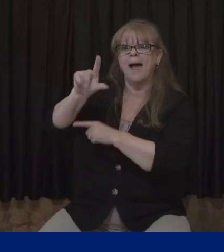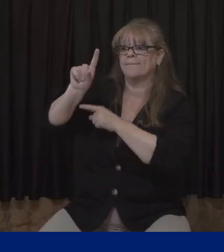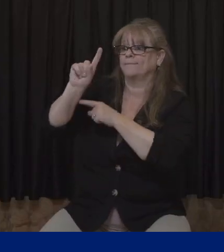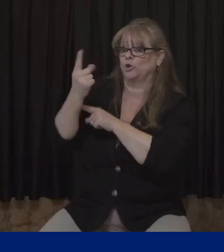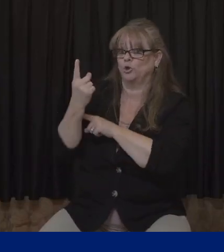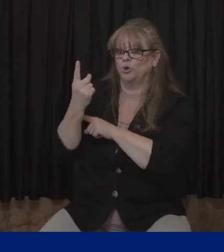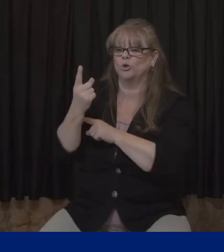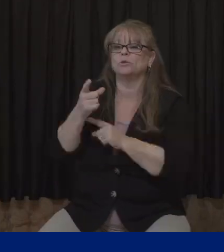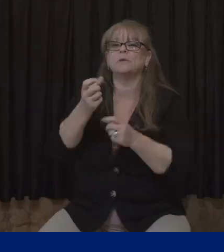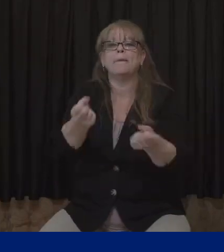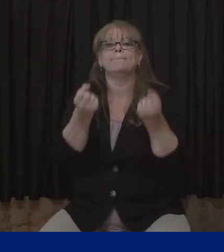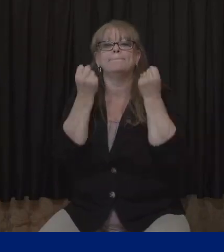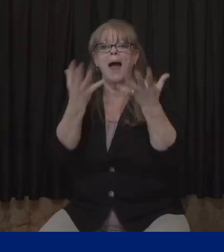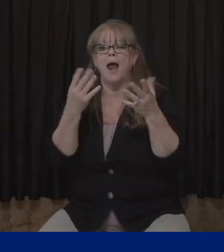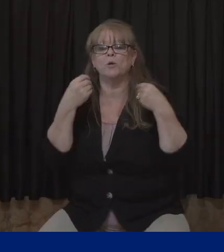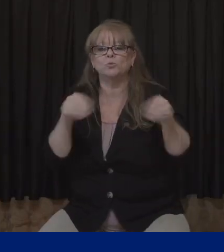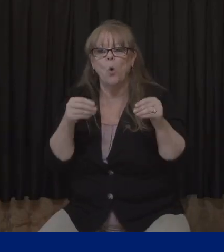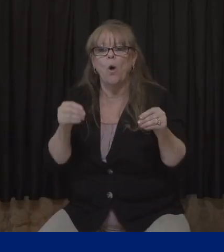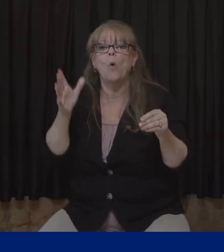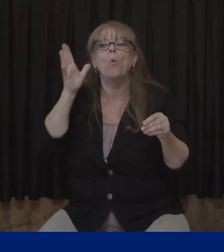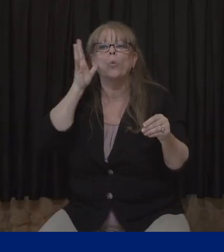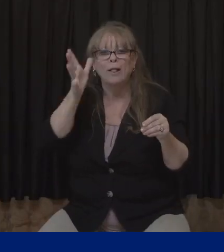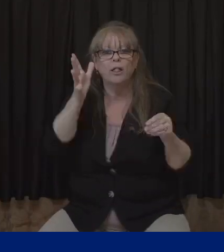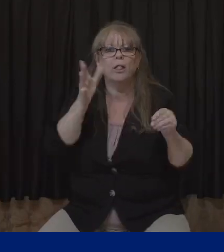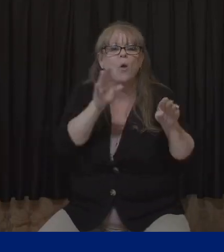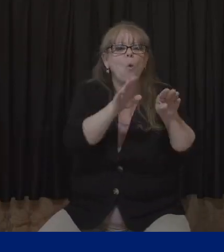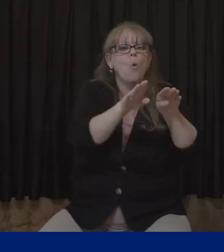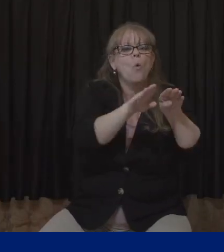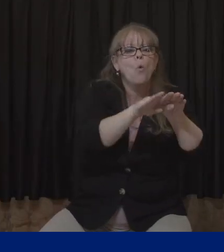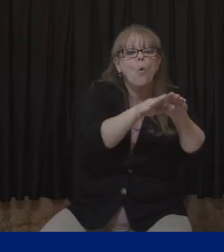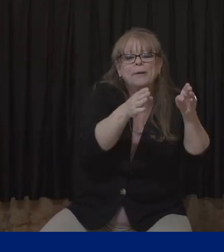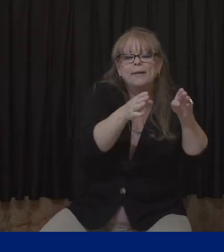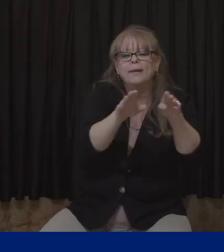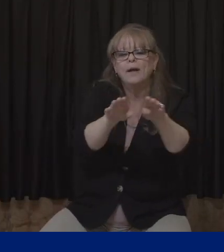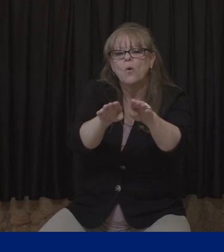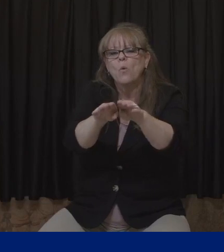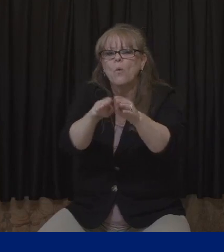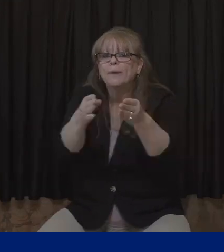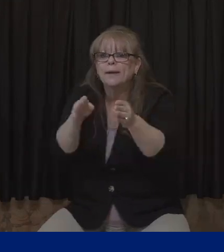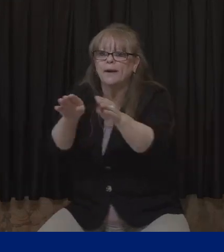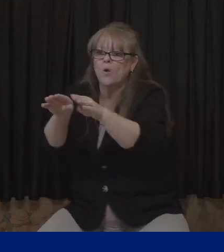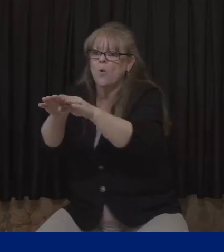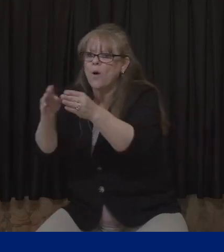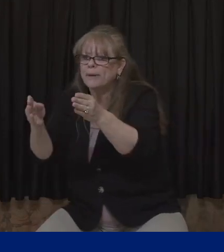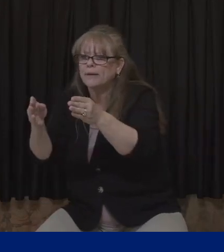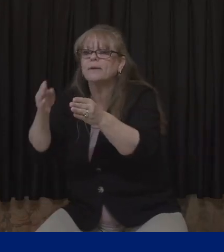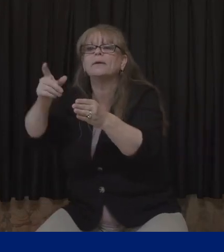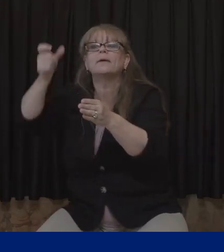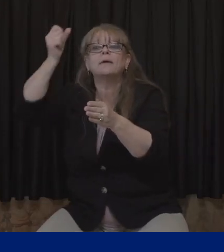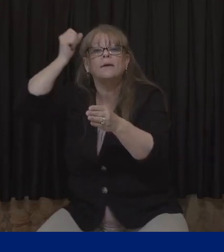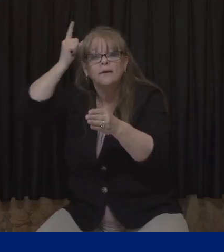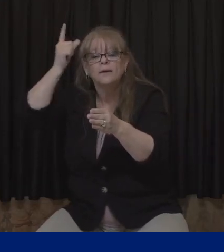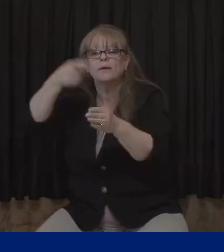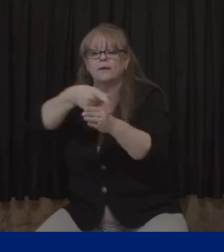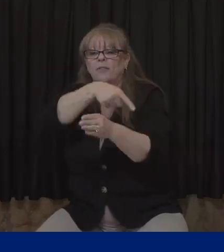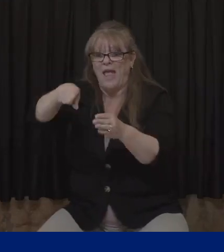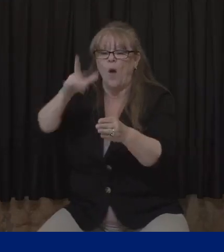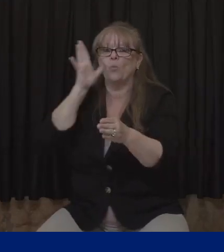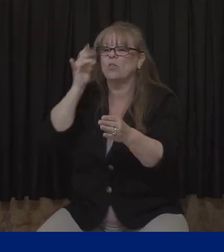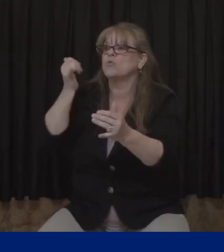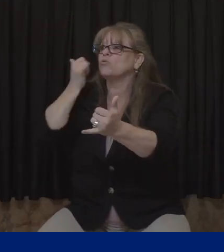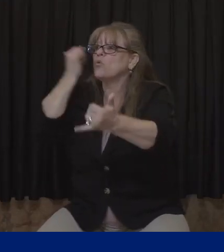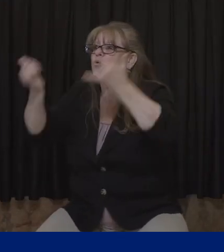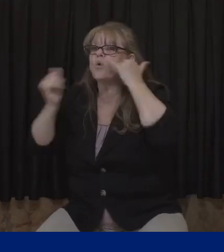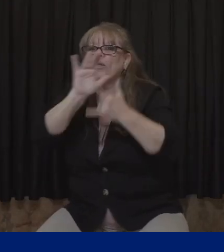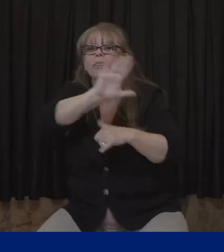some of their employees are able to pay today, which is great. People need to earn a living. They're also preparing. They're doing curbside pickup if they want to, but they're also preparing to open